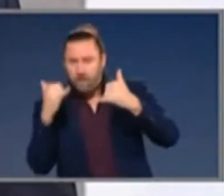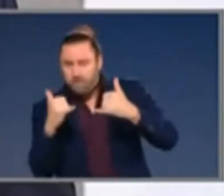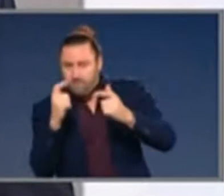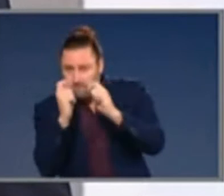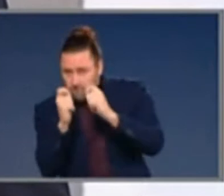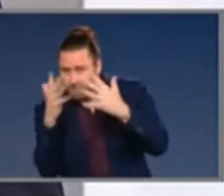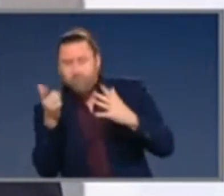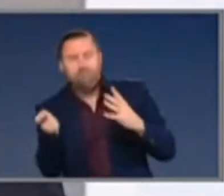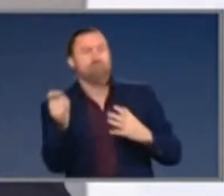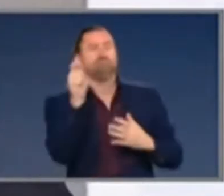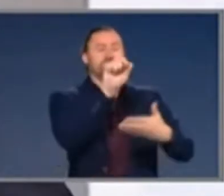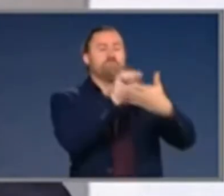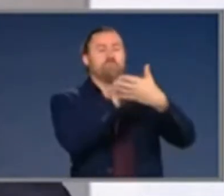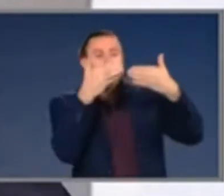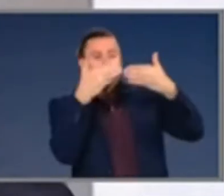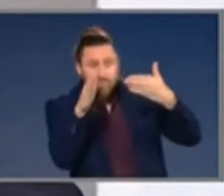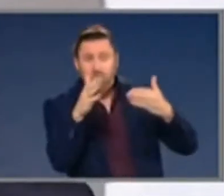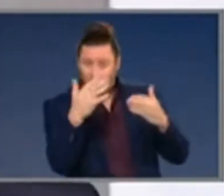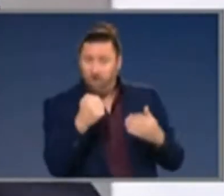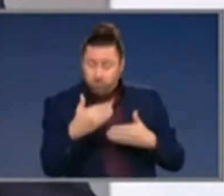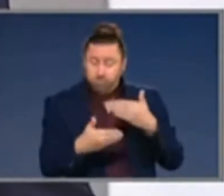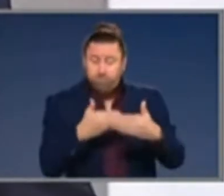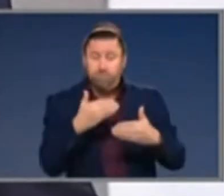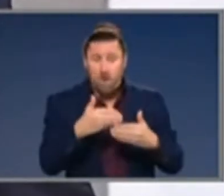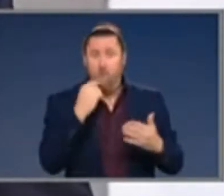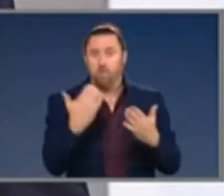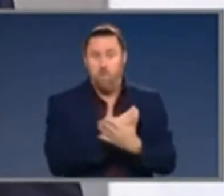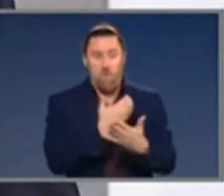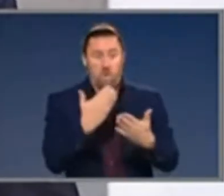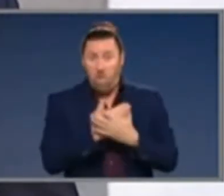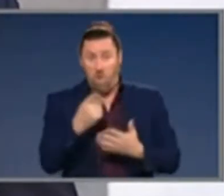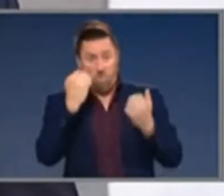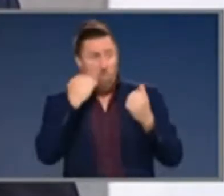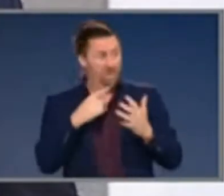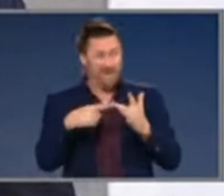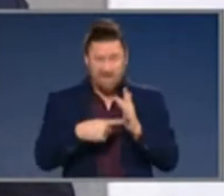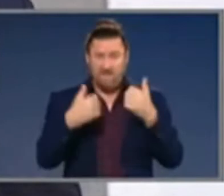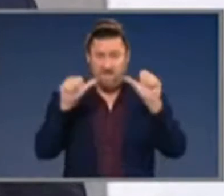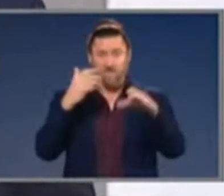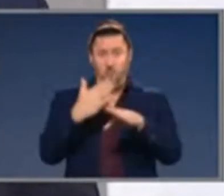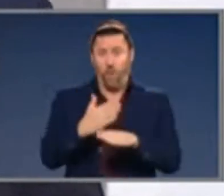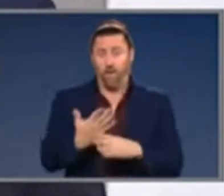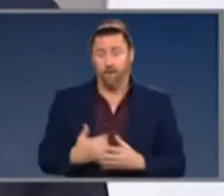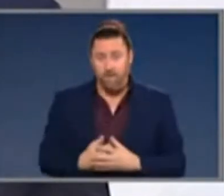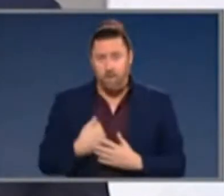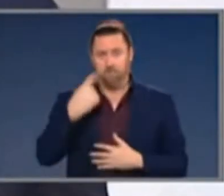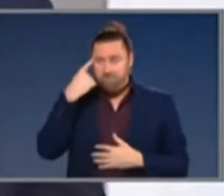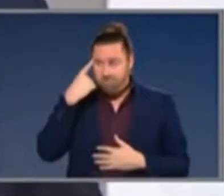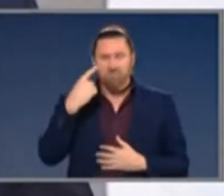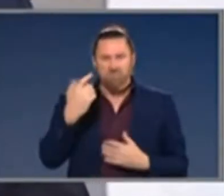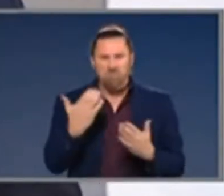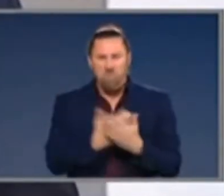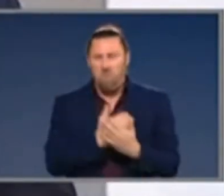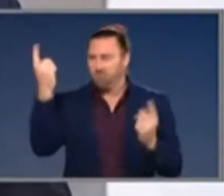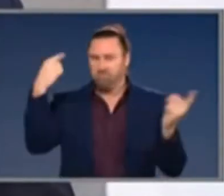been involved in will be expanded. That's proving to be very effective, and so further resources are being directed towards